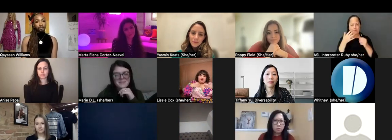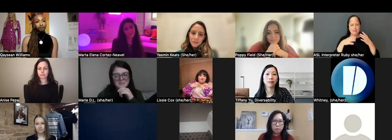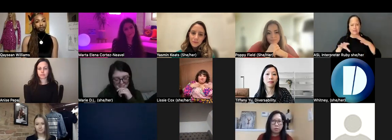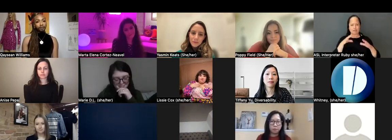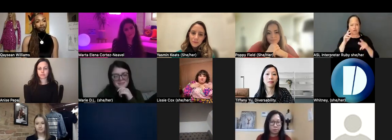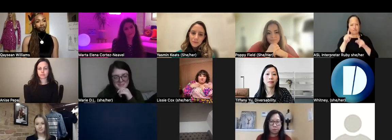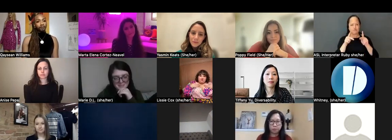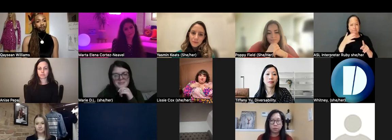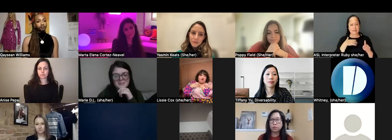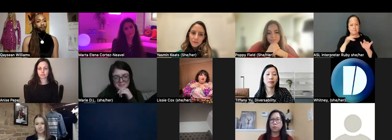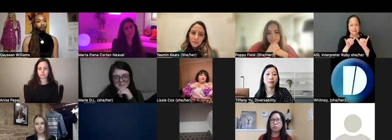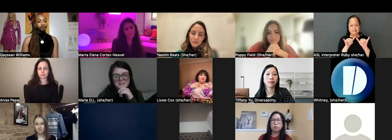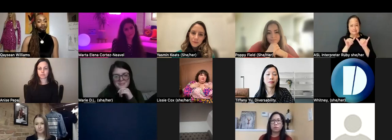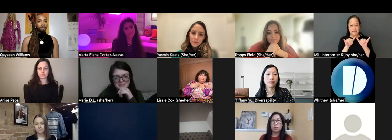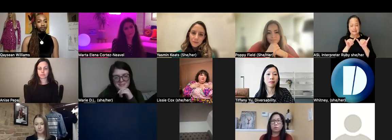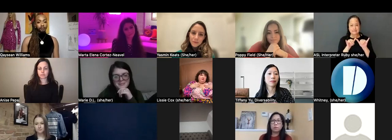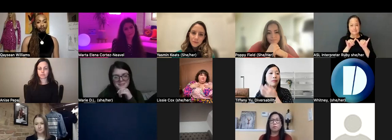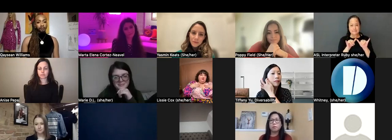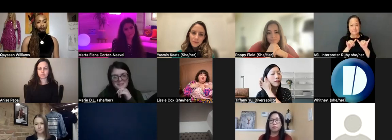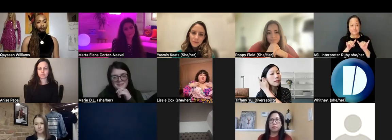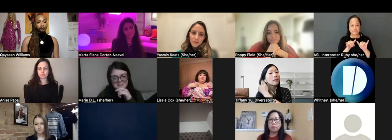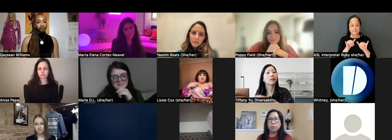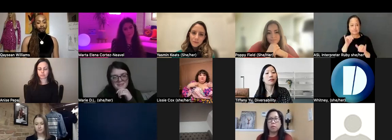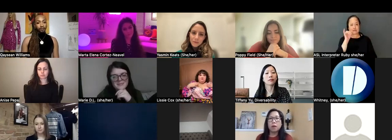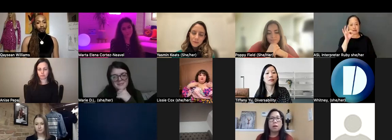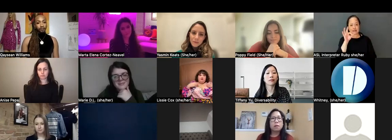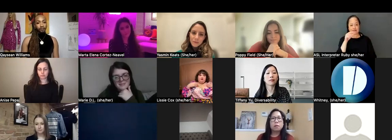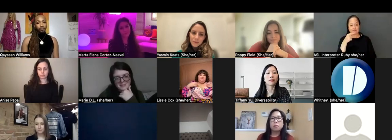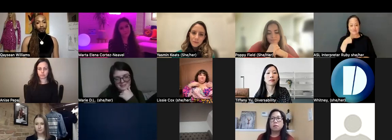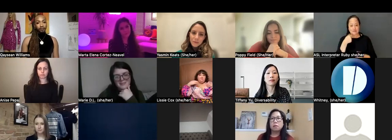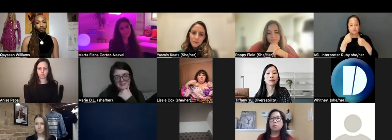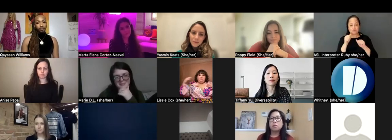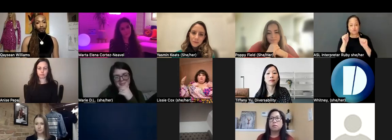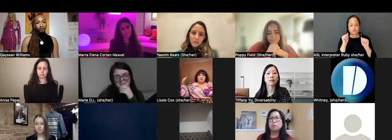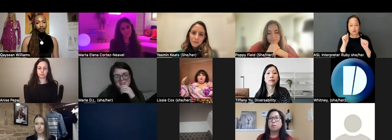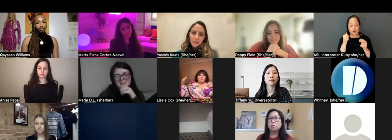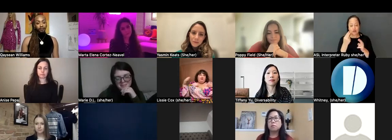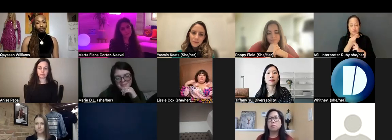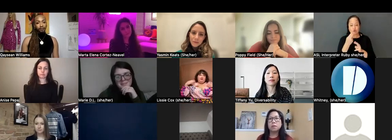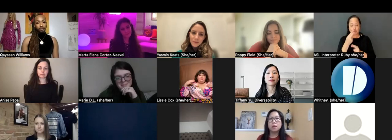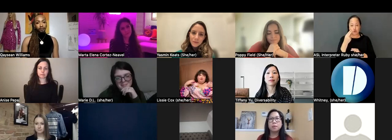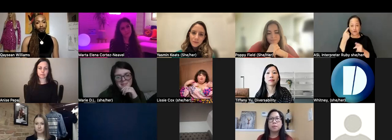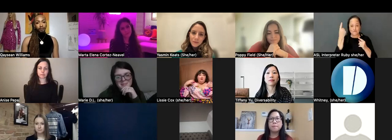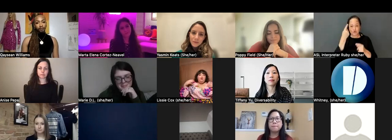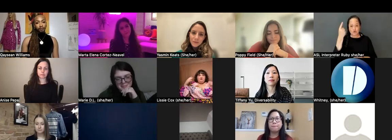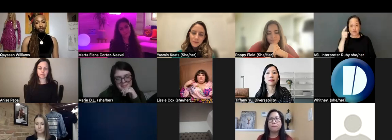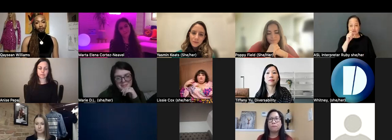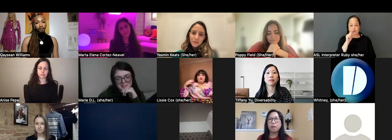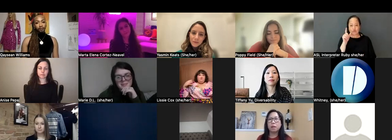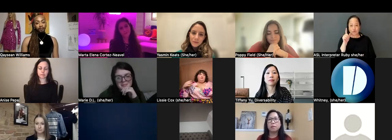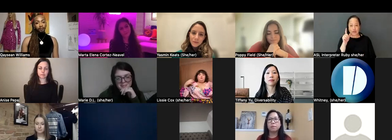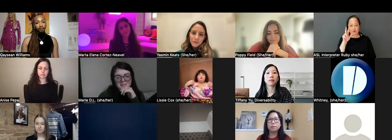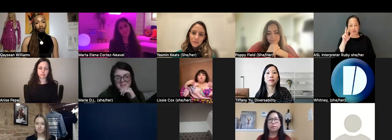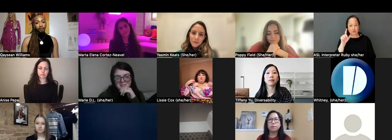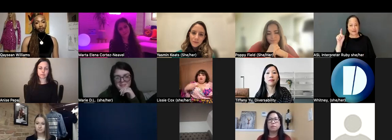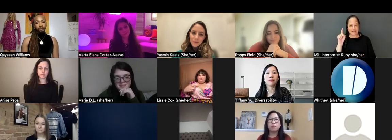my size. And if I were to squeeze into like a Forever 21 3X, which I can't really do, but if I did it,